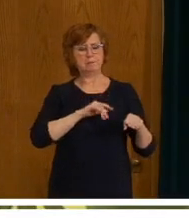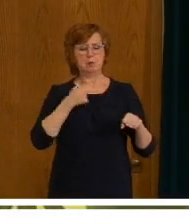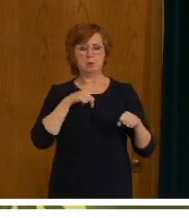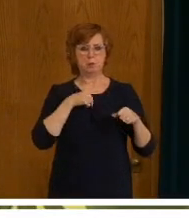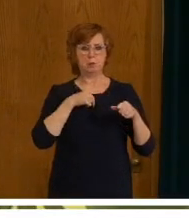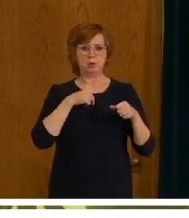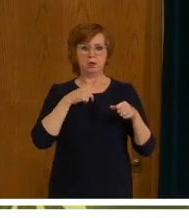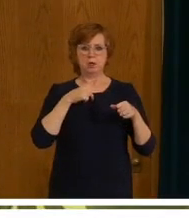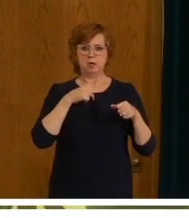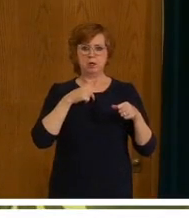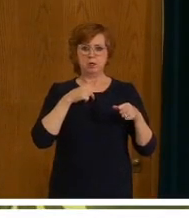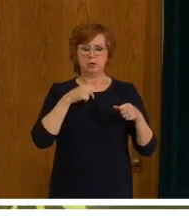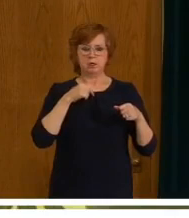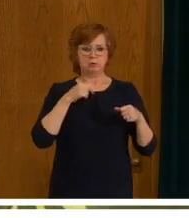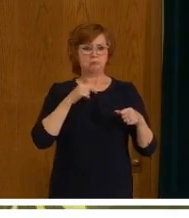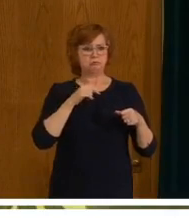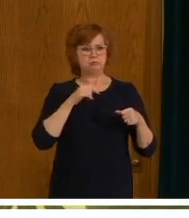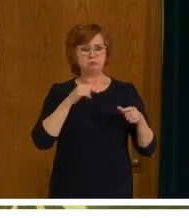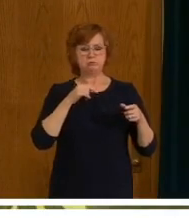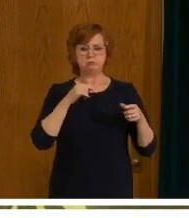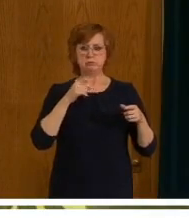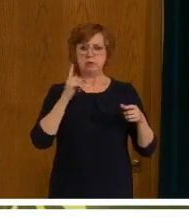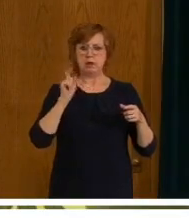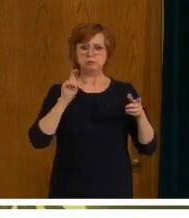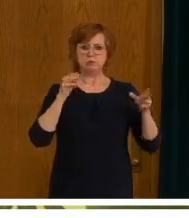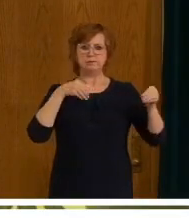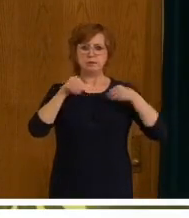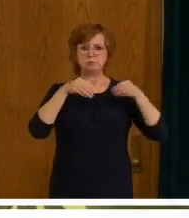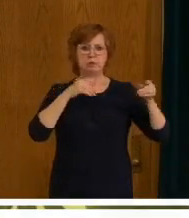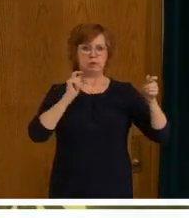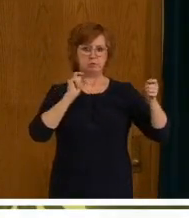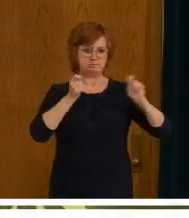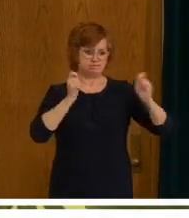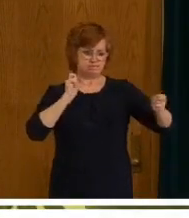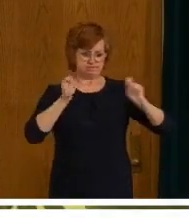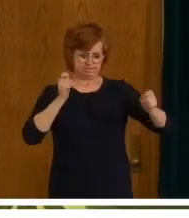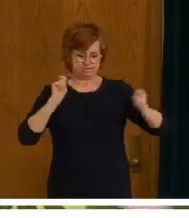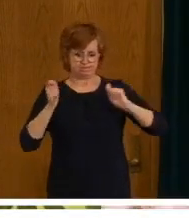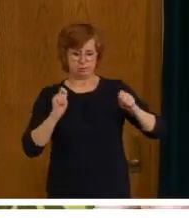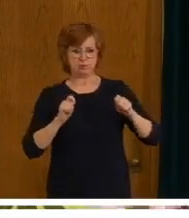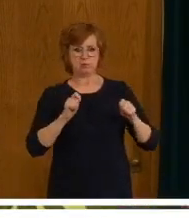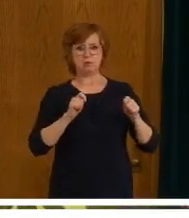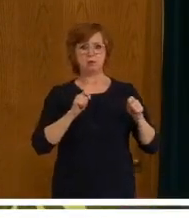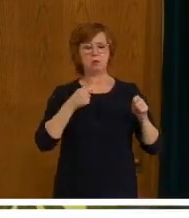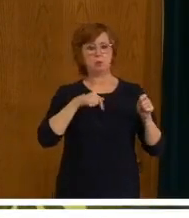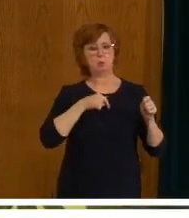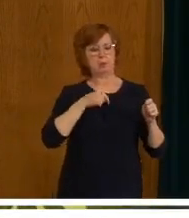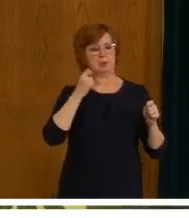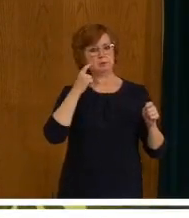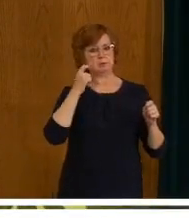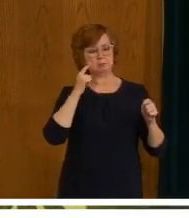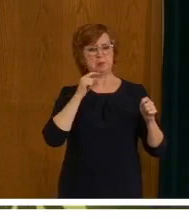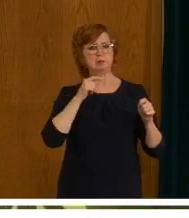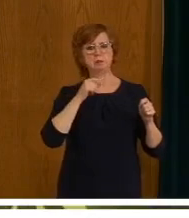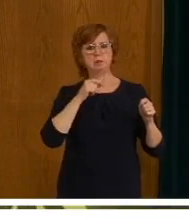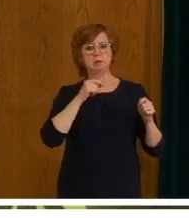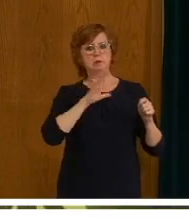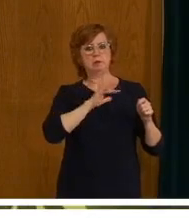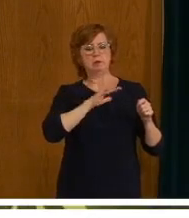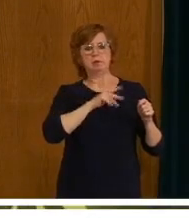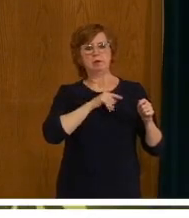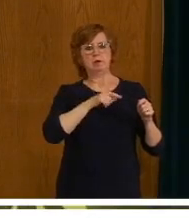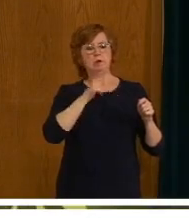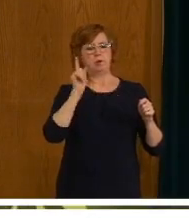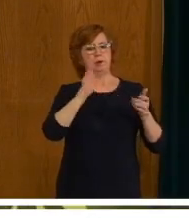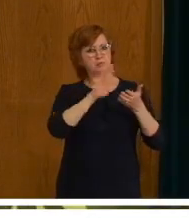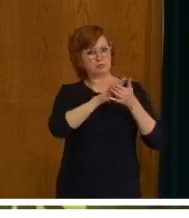quickly vaccinate individuals with extremely high uptake, and we hope to see the same in schools. And as we get through the school program